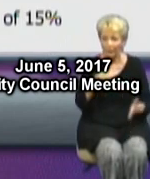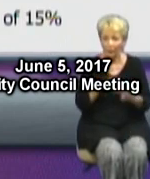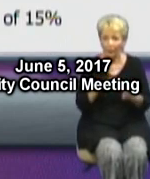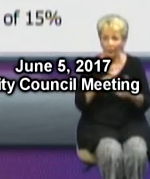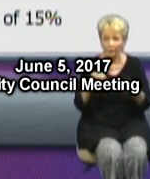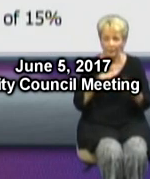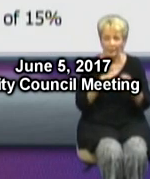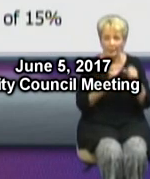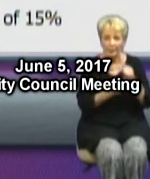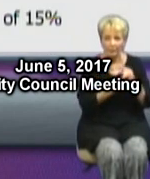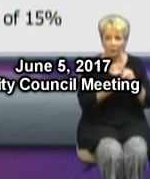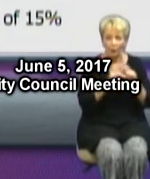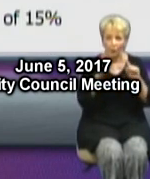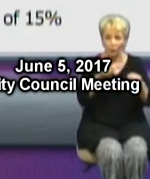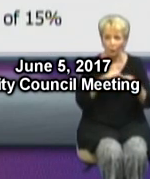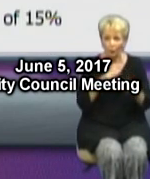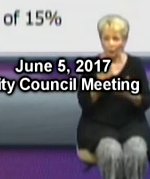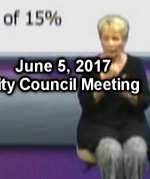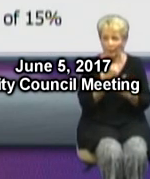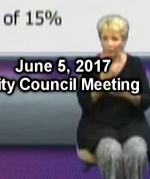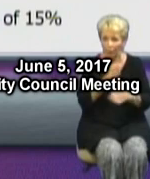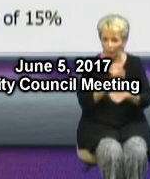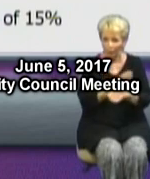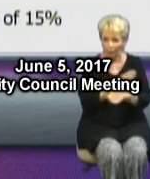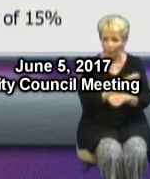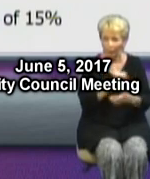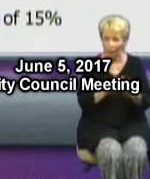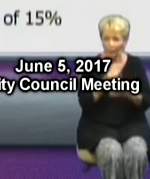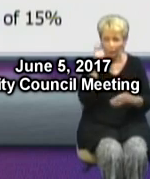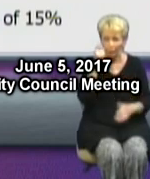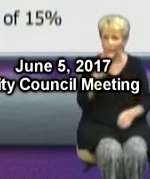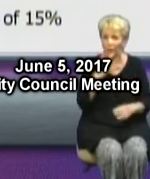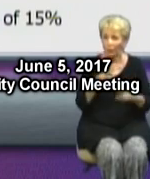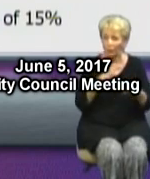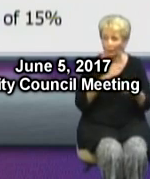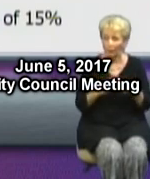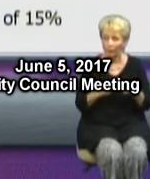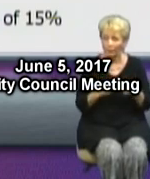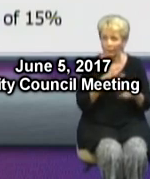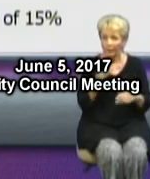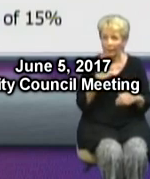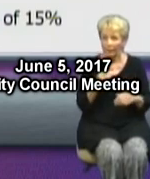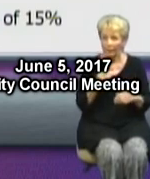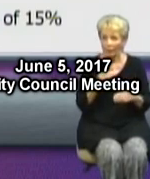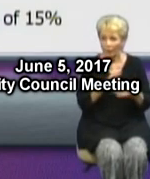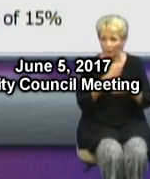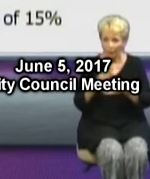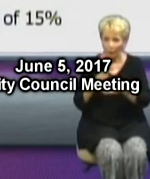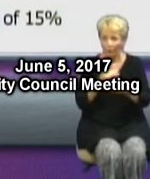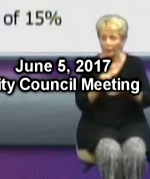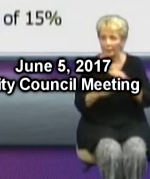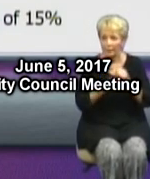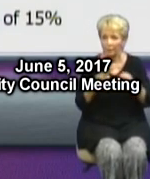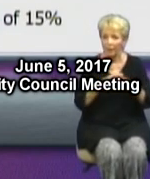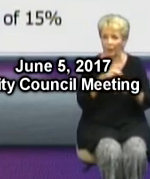$270,000 in savings to go toward the capital improvements that we've just talked about, and then appropriating savings of